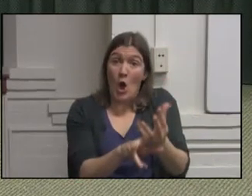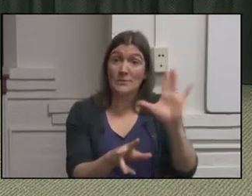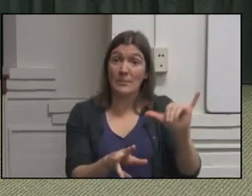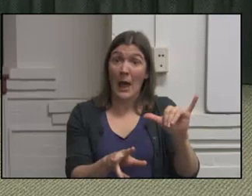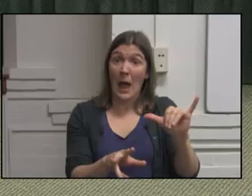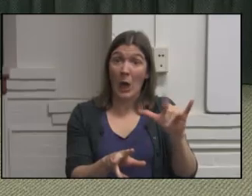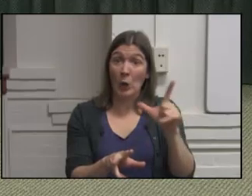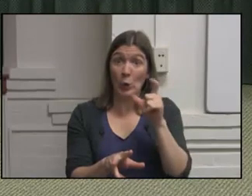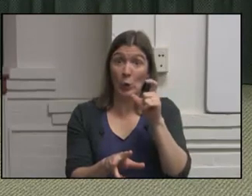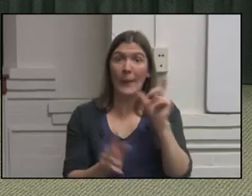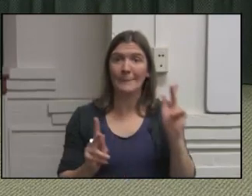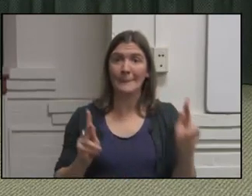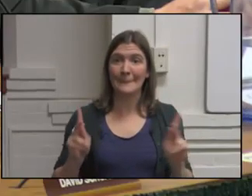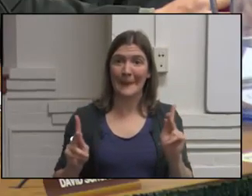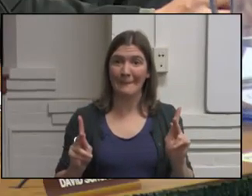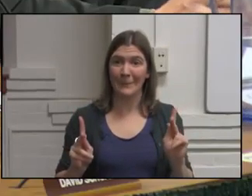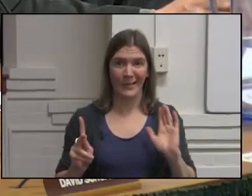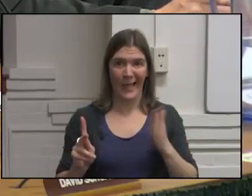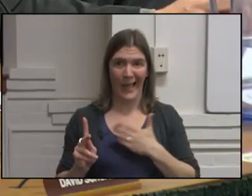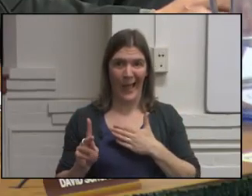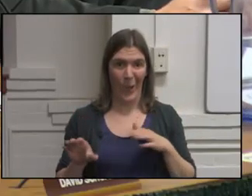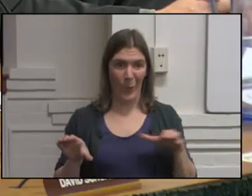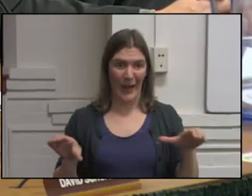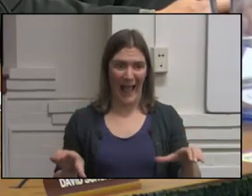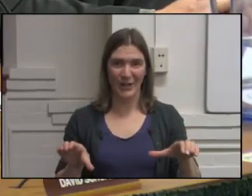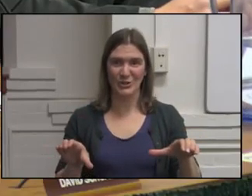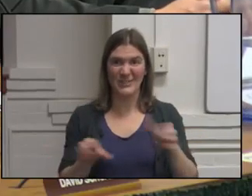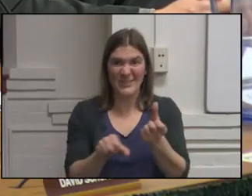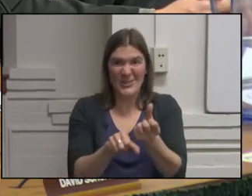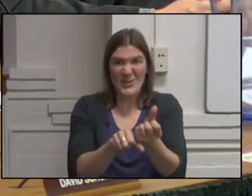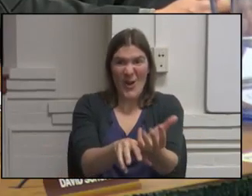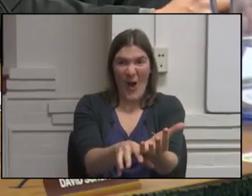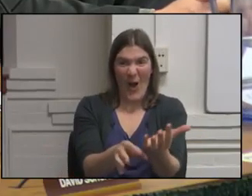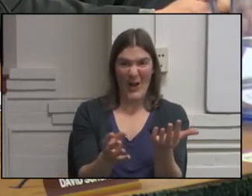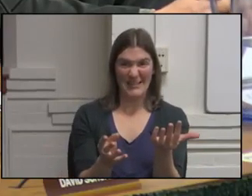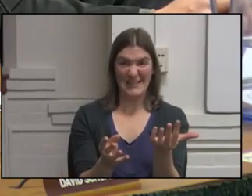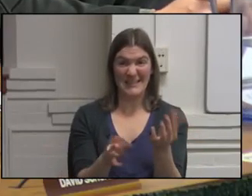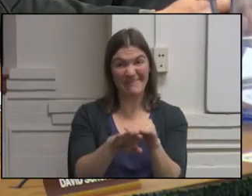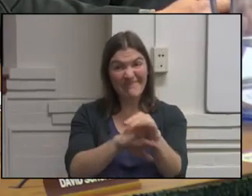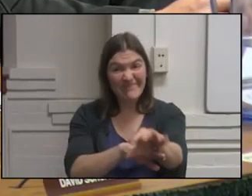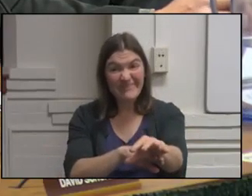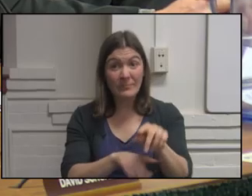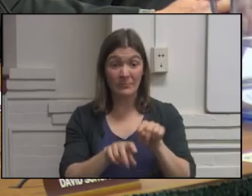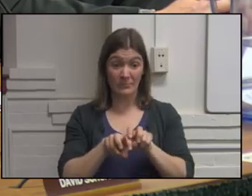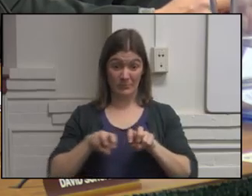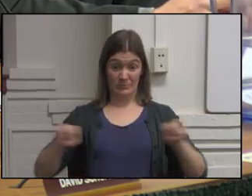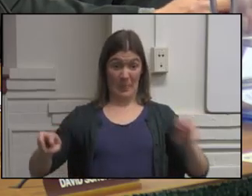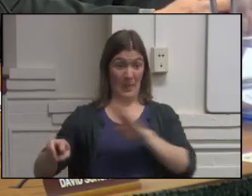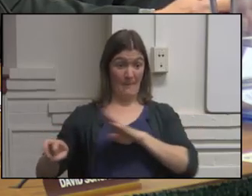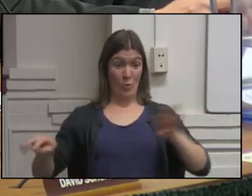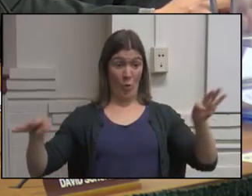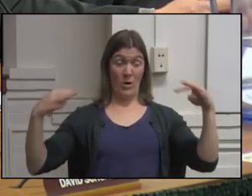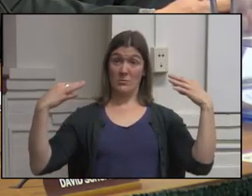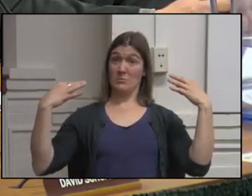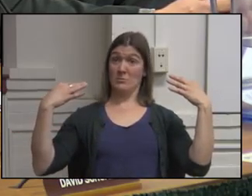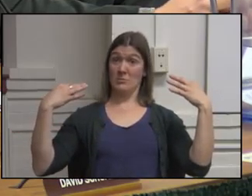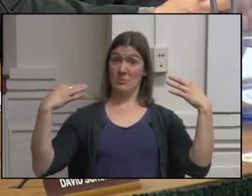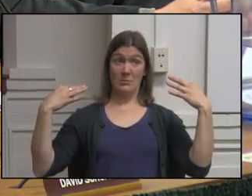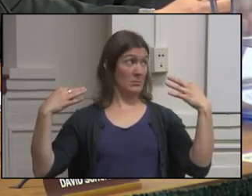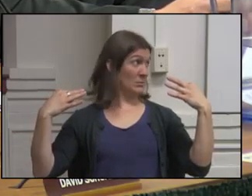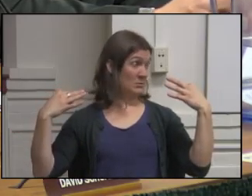by human activity. And I think if you look at this board, you don't see anybody up here who would